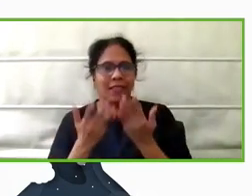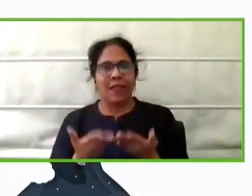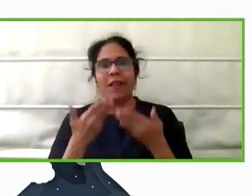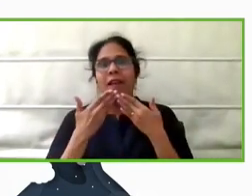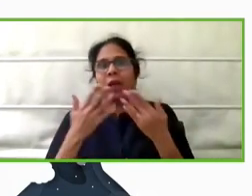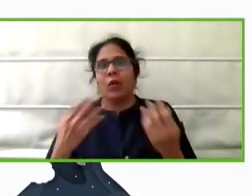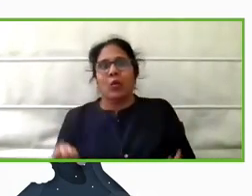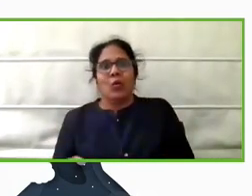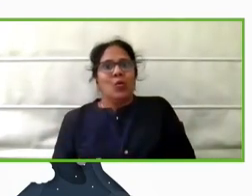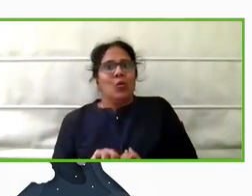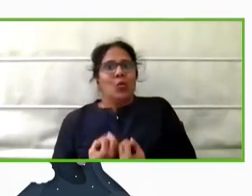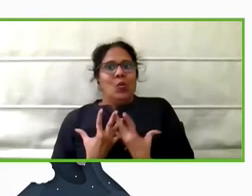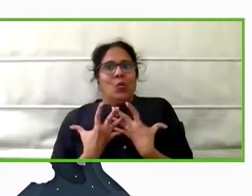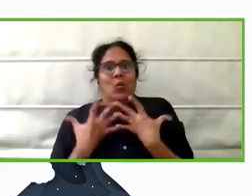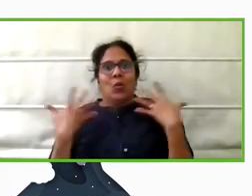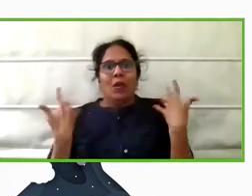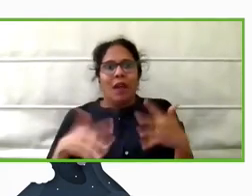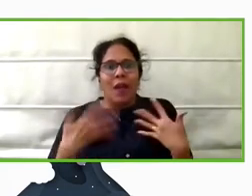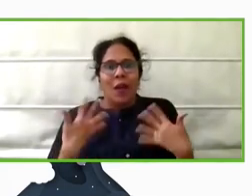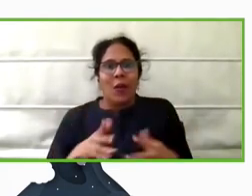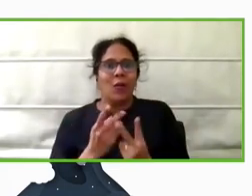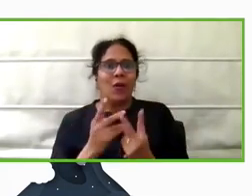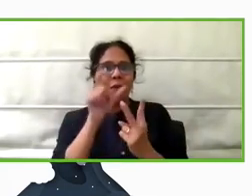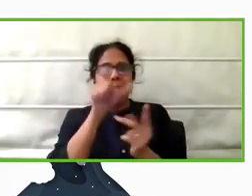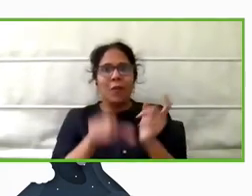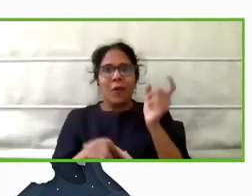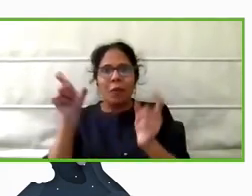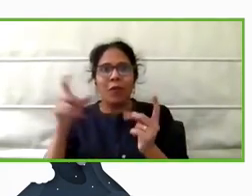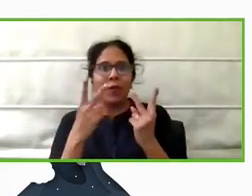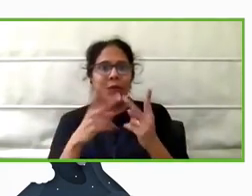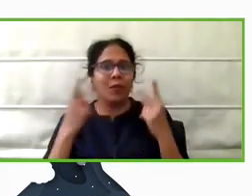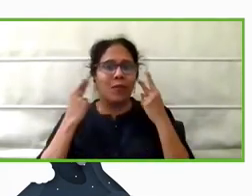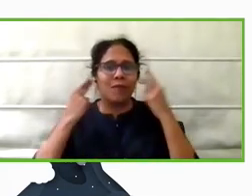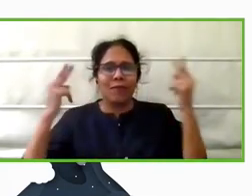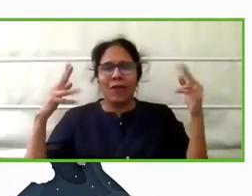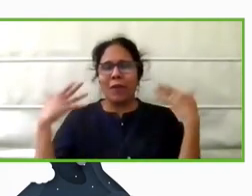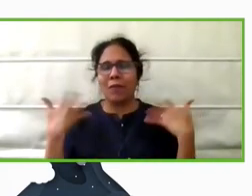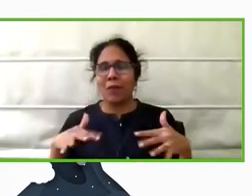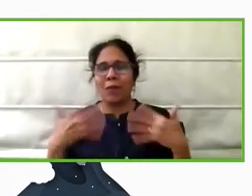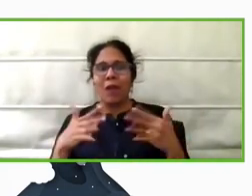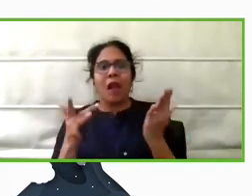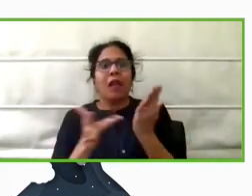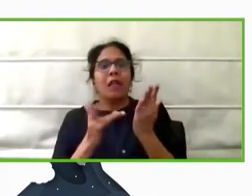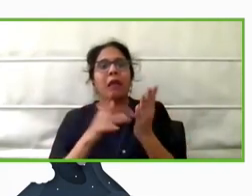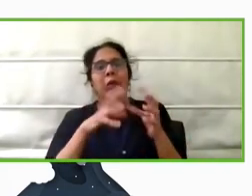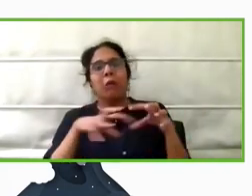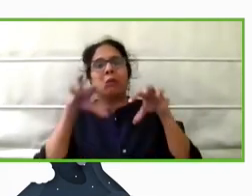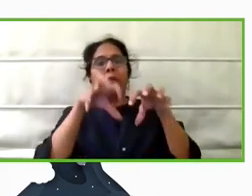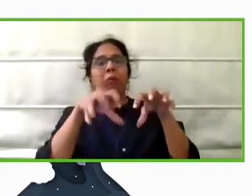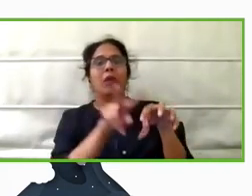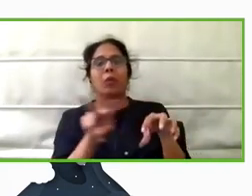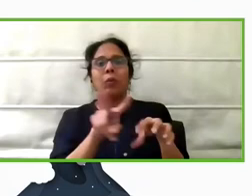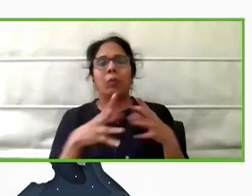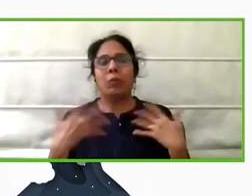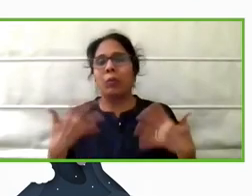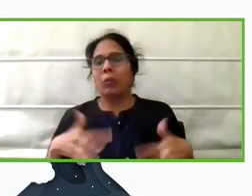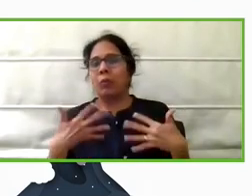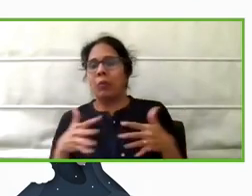have two absolute legends in the technology field, both of whom I am very pleased to